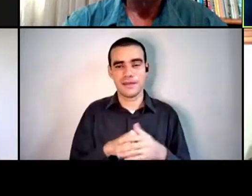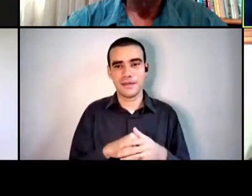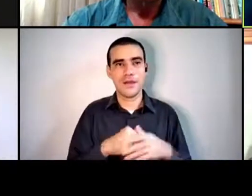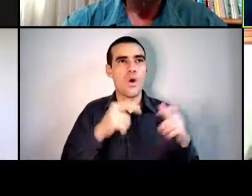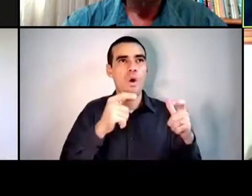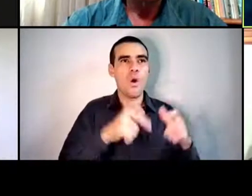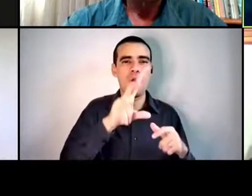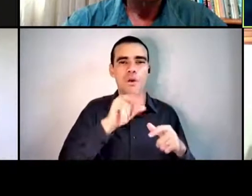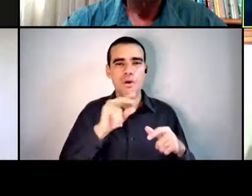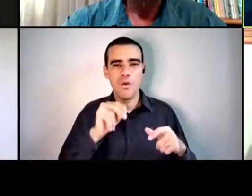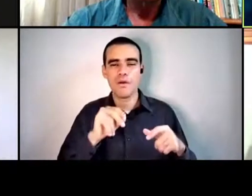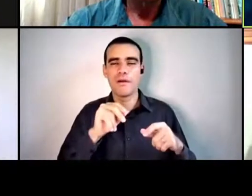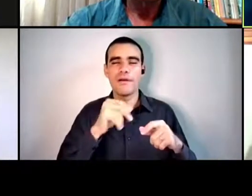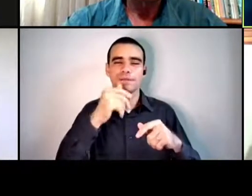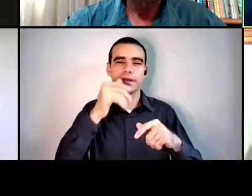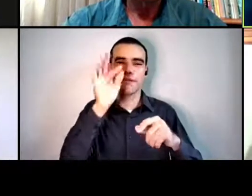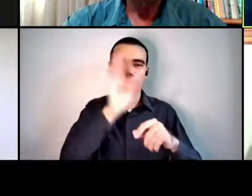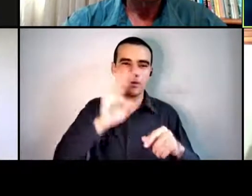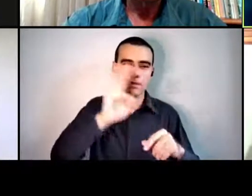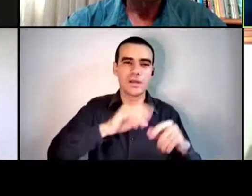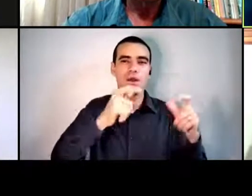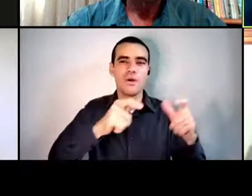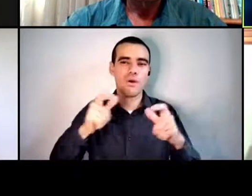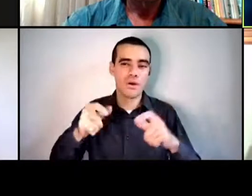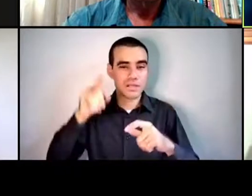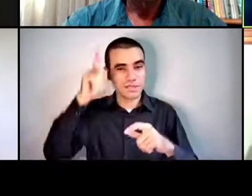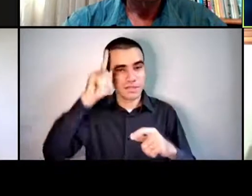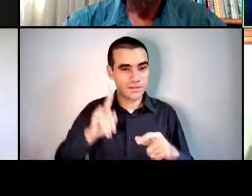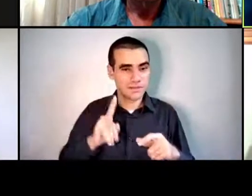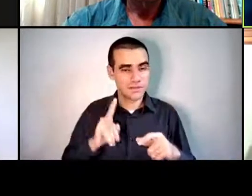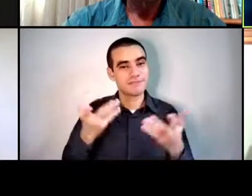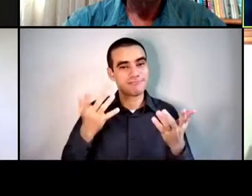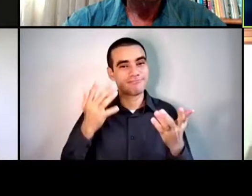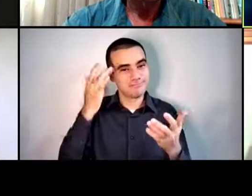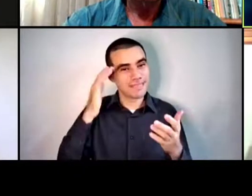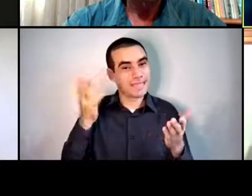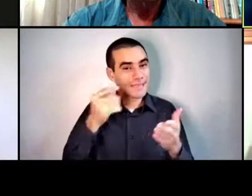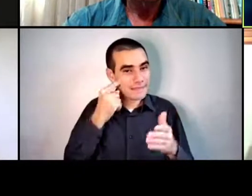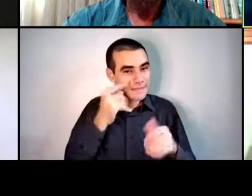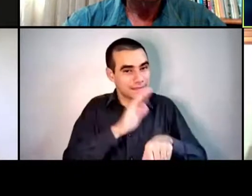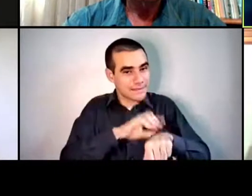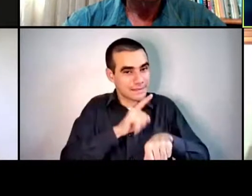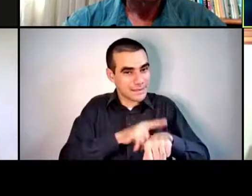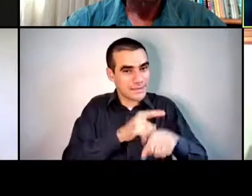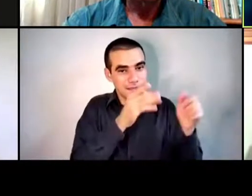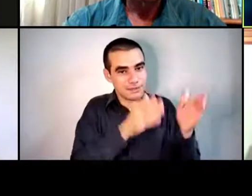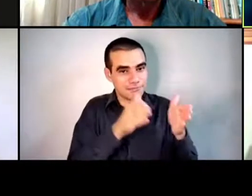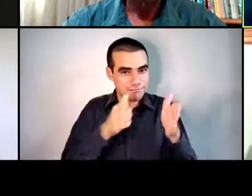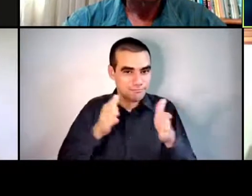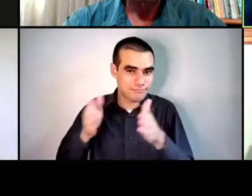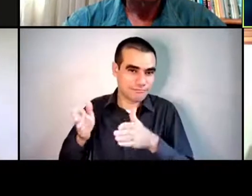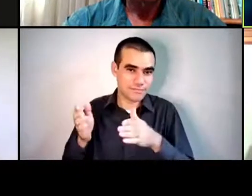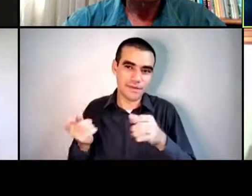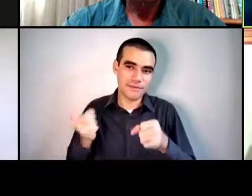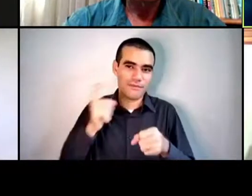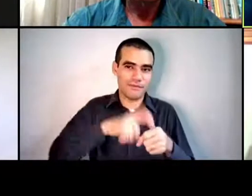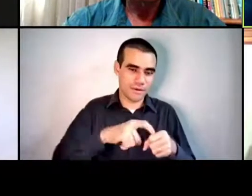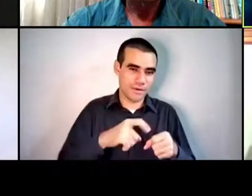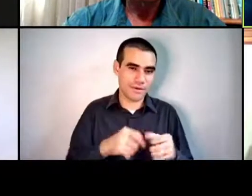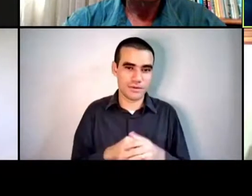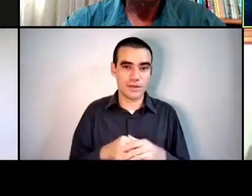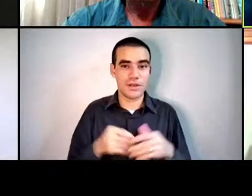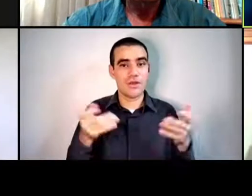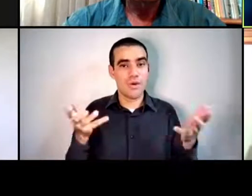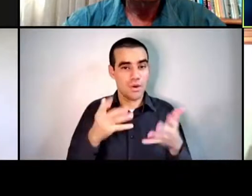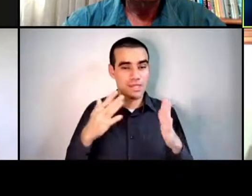because there are no walls anymore. Labs, home, my office. Of course, I will take time to